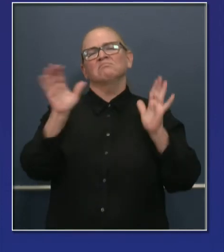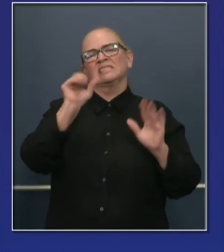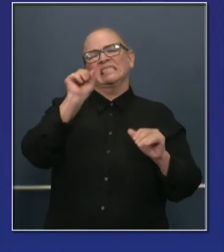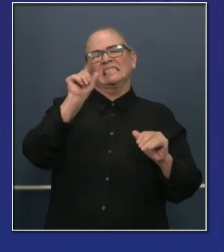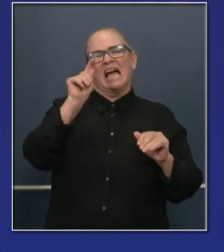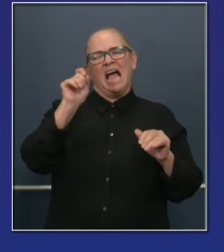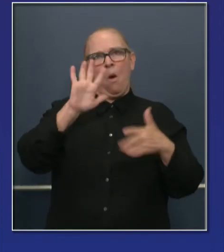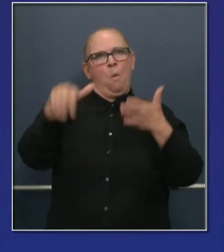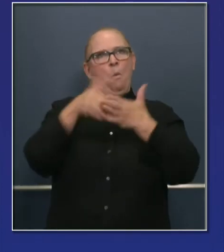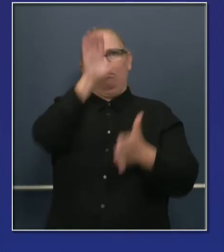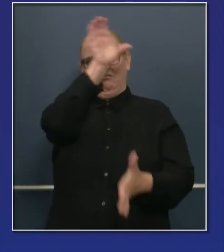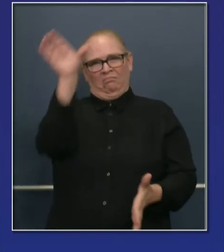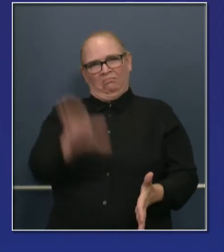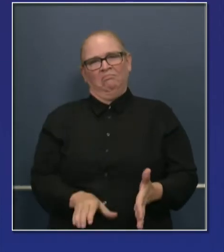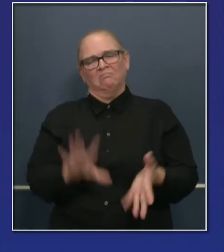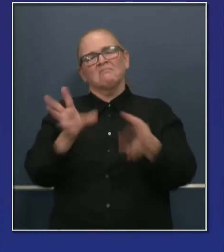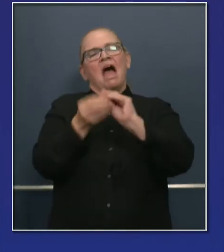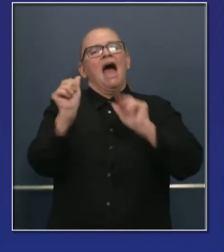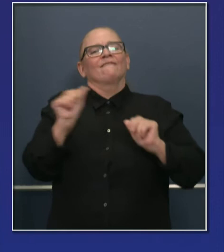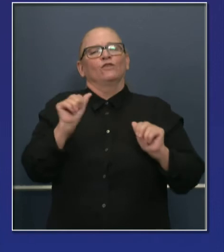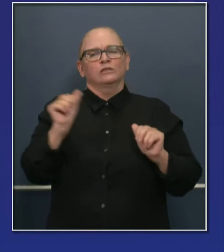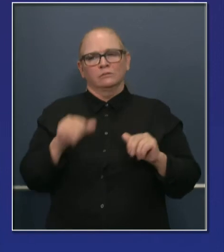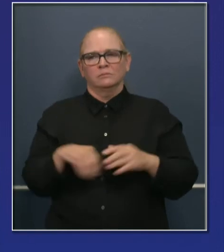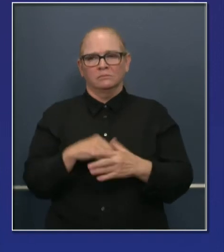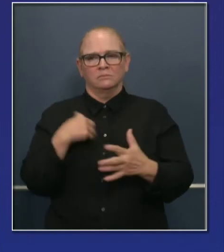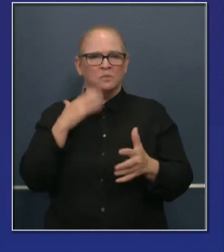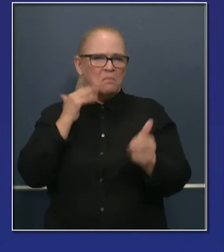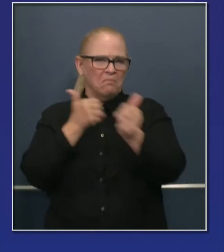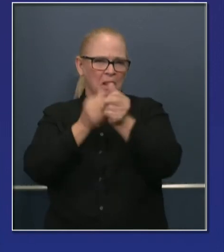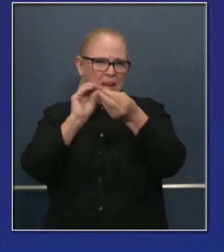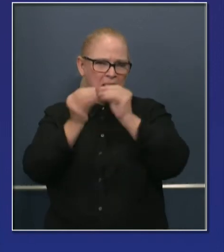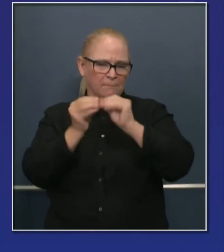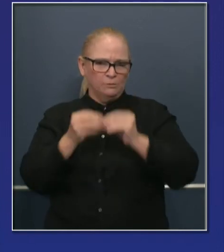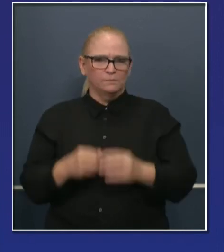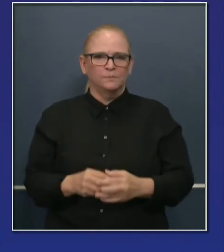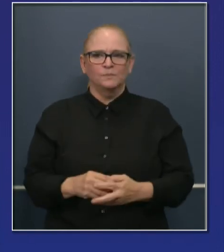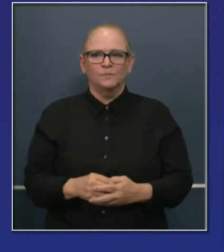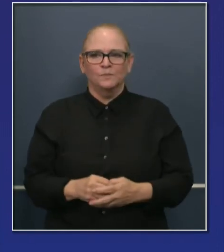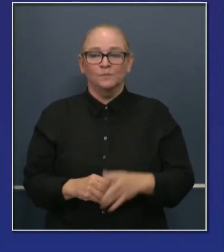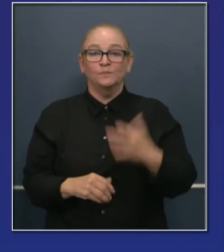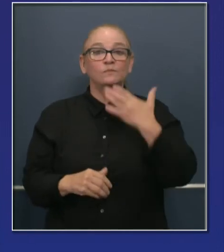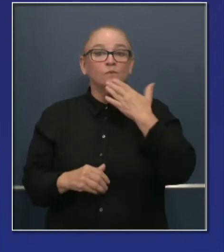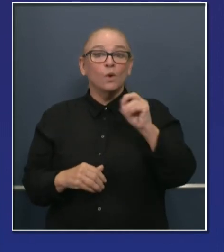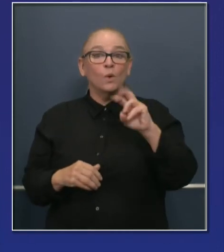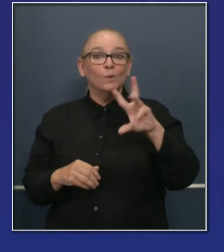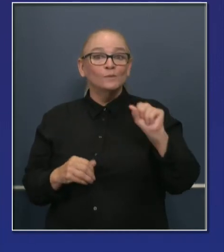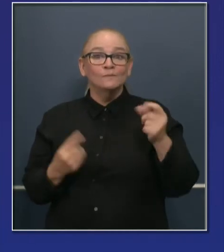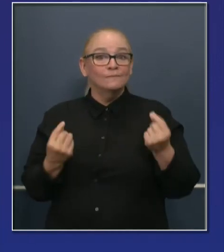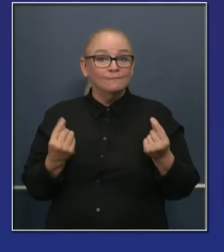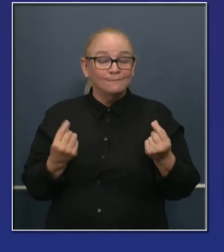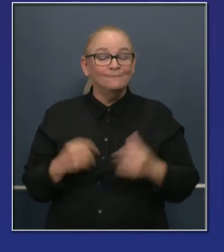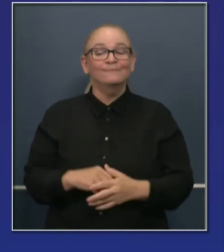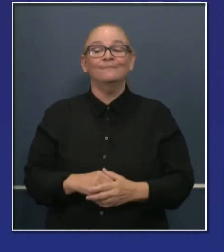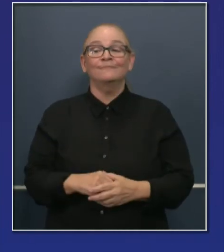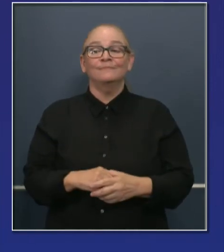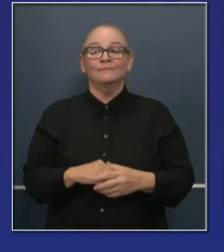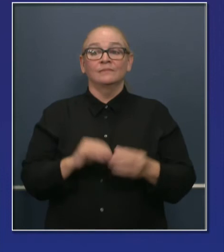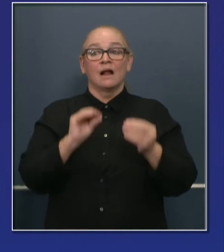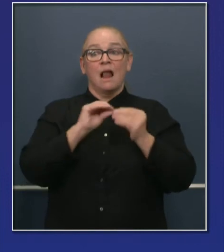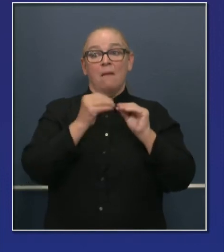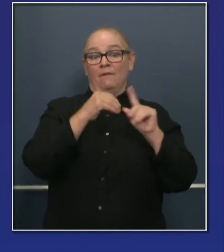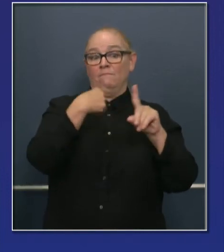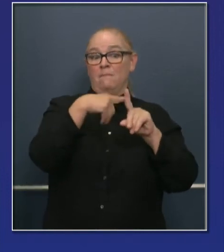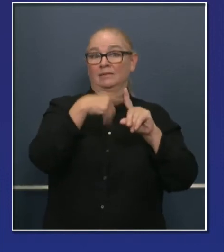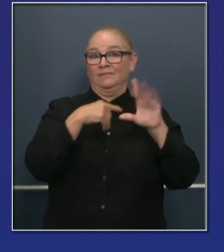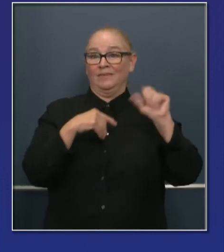the same. I want to give you some good news, and that is our number of positive cases yesterday